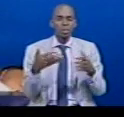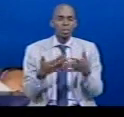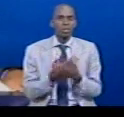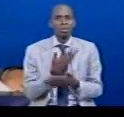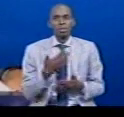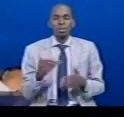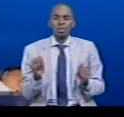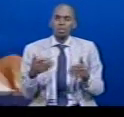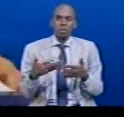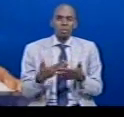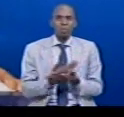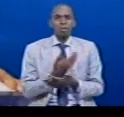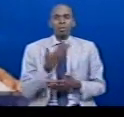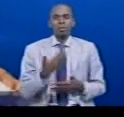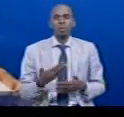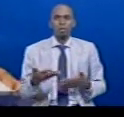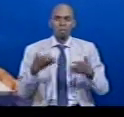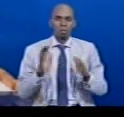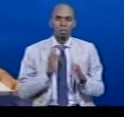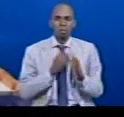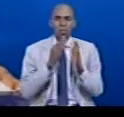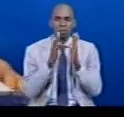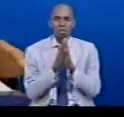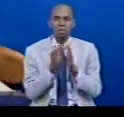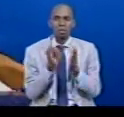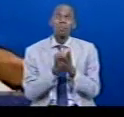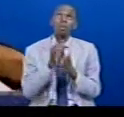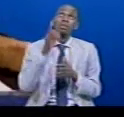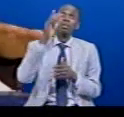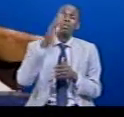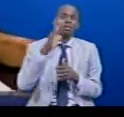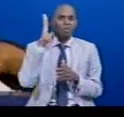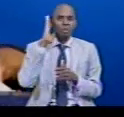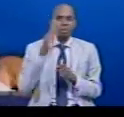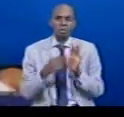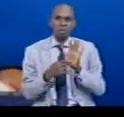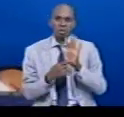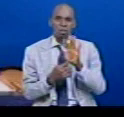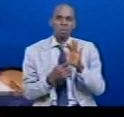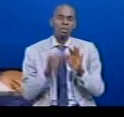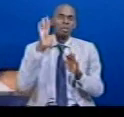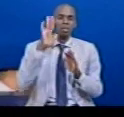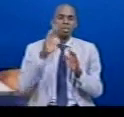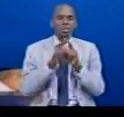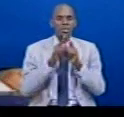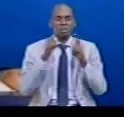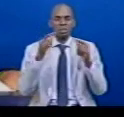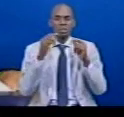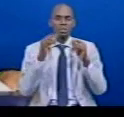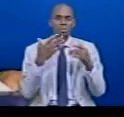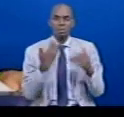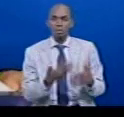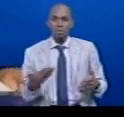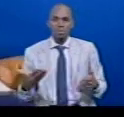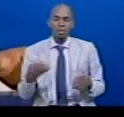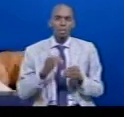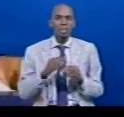thing. Let us pray that God will manifest his power to do a new thing in the life of